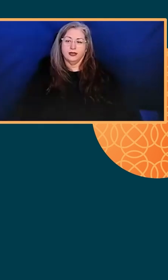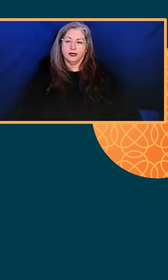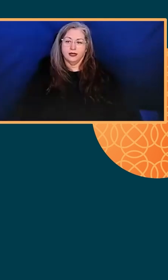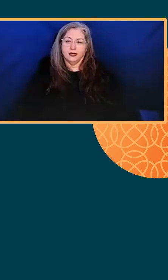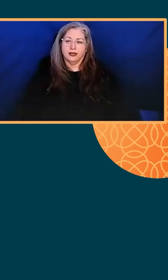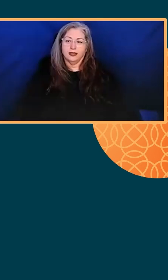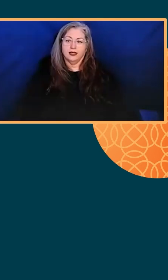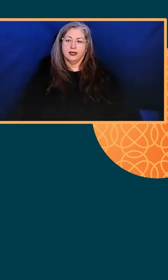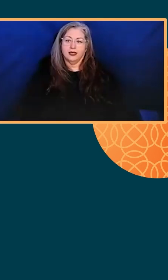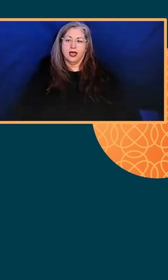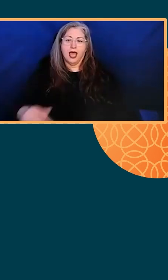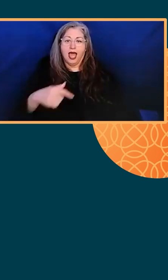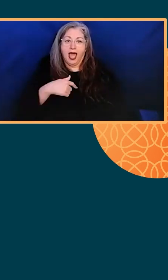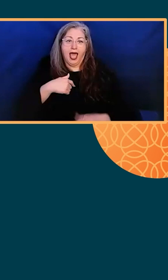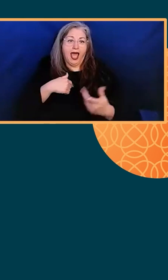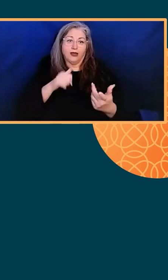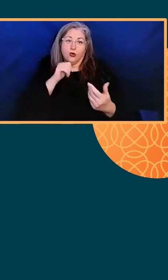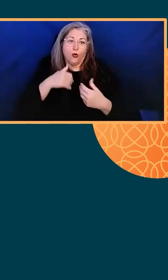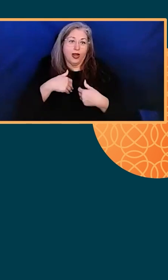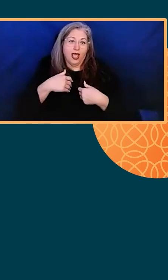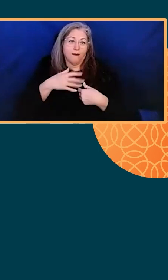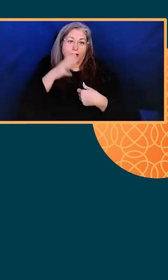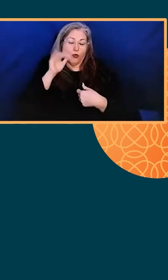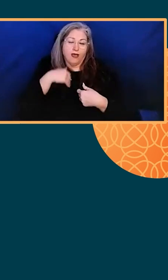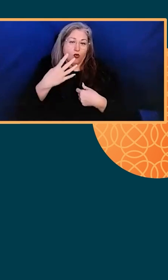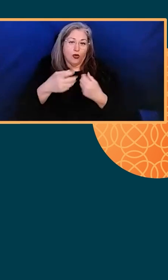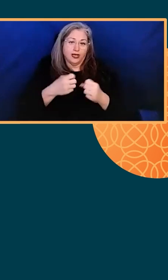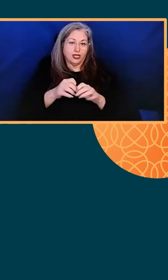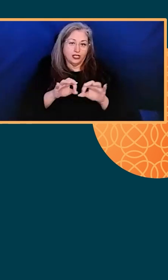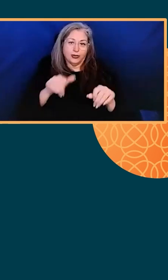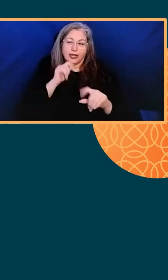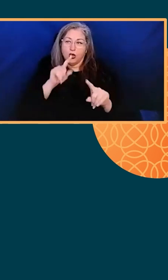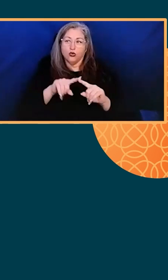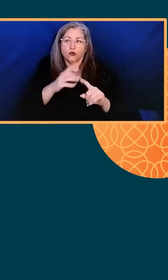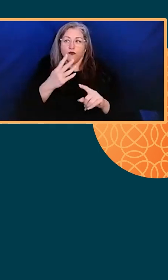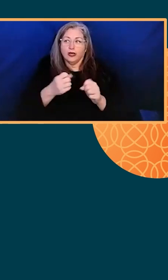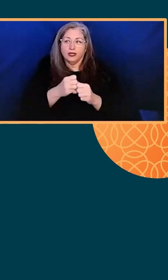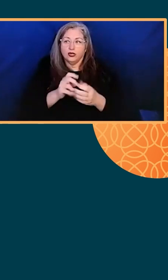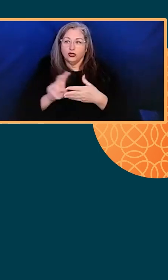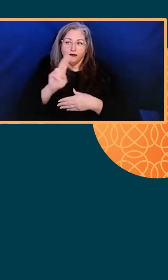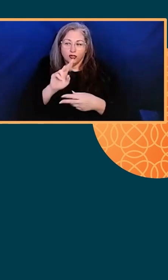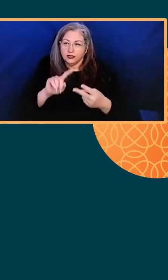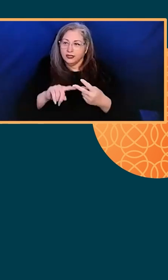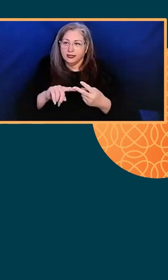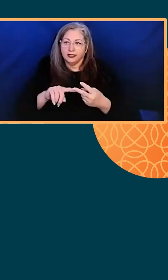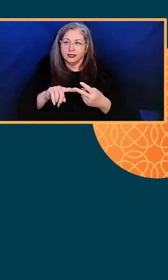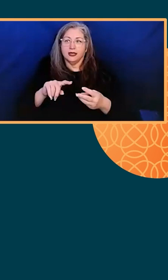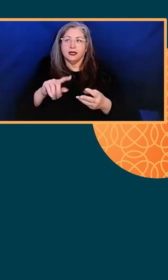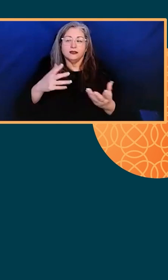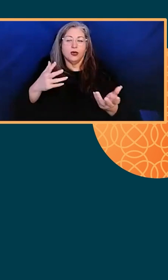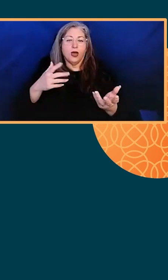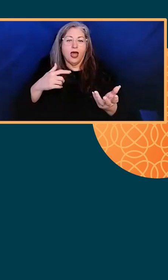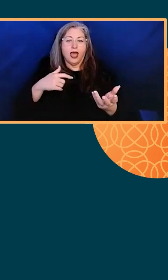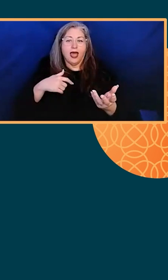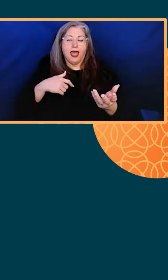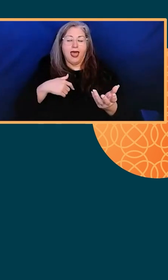family. My parents don't have a 4-year degree. They didn't go to a 4-year university. And so I had a